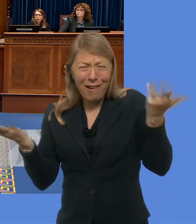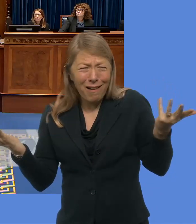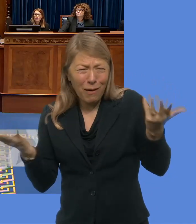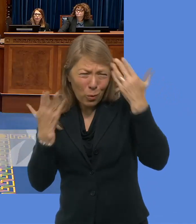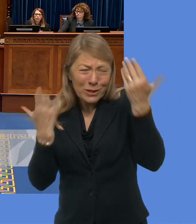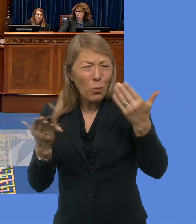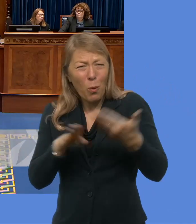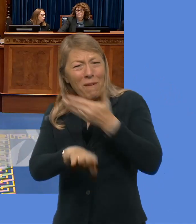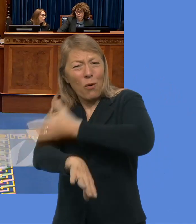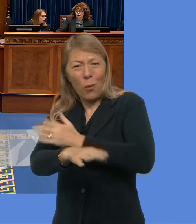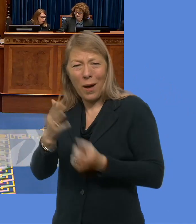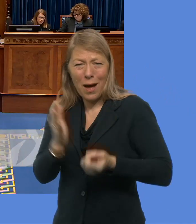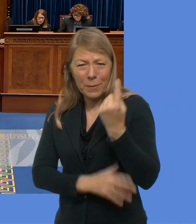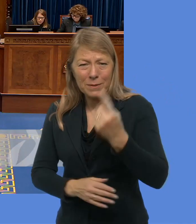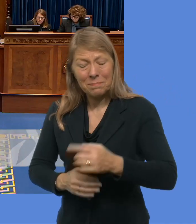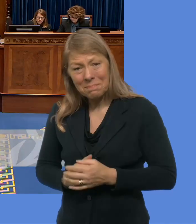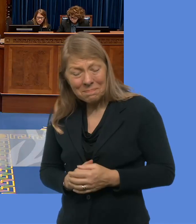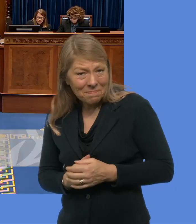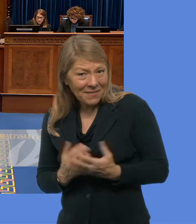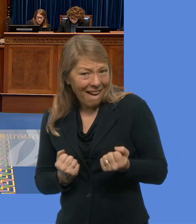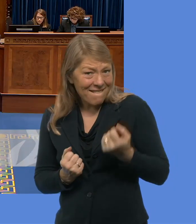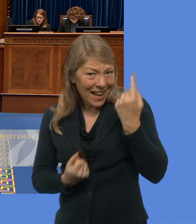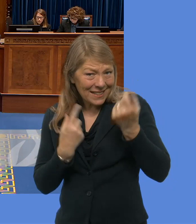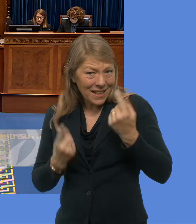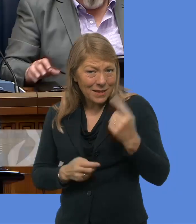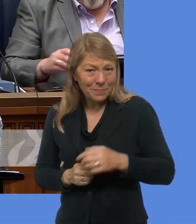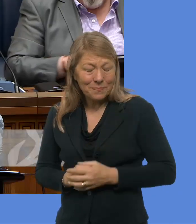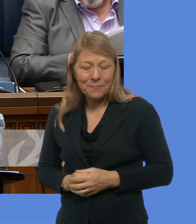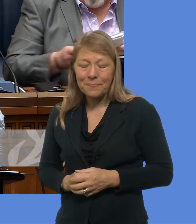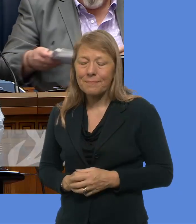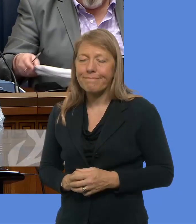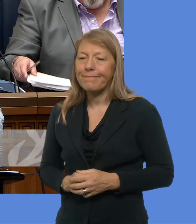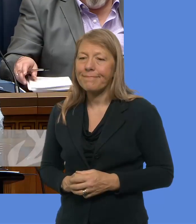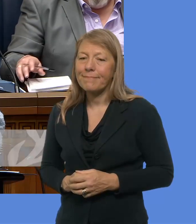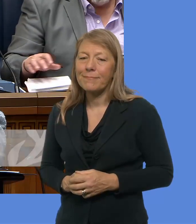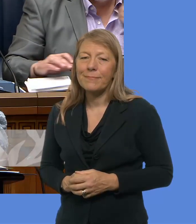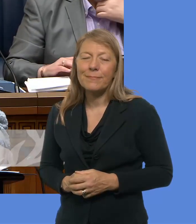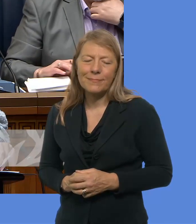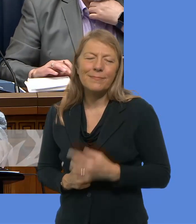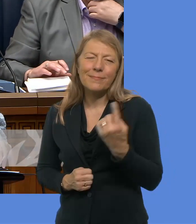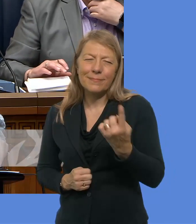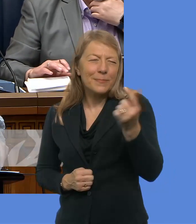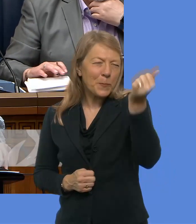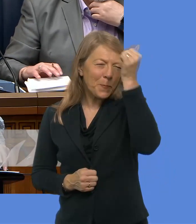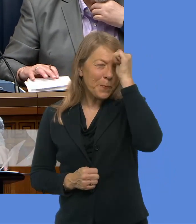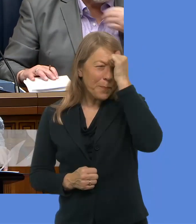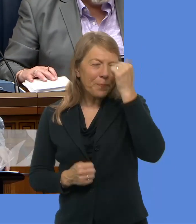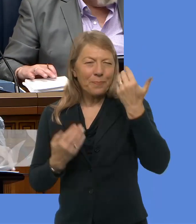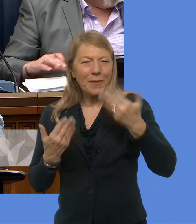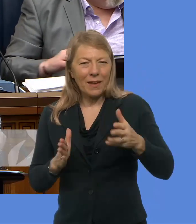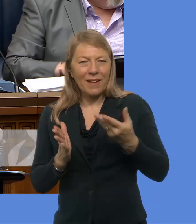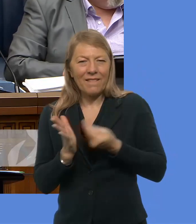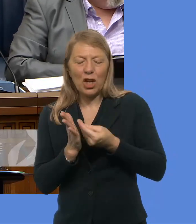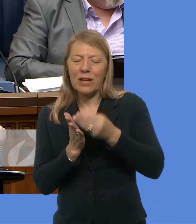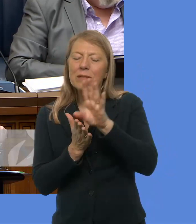Minister. So the member will be aware of the financial support that was allocated prior